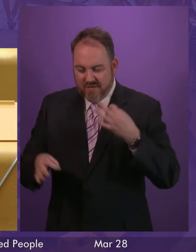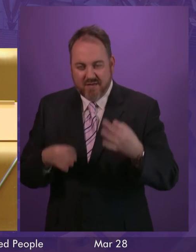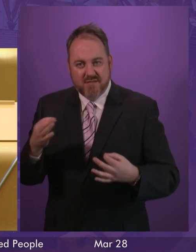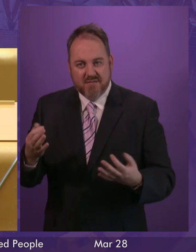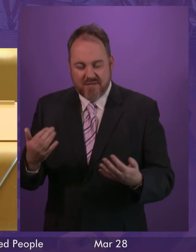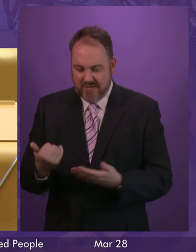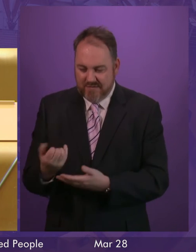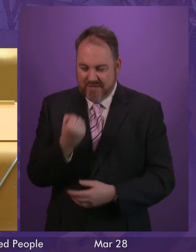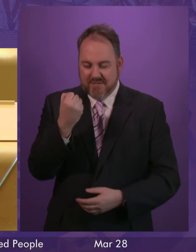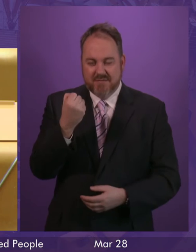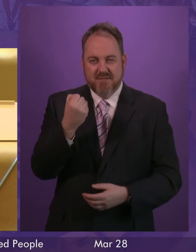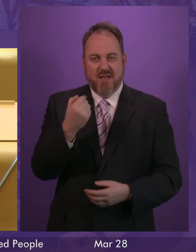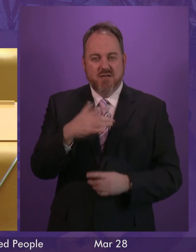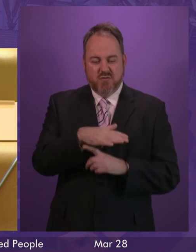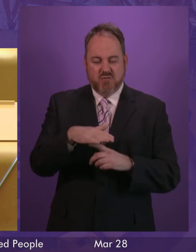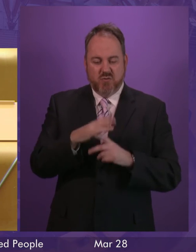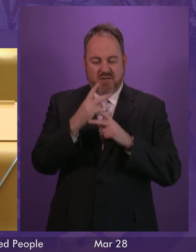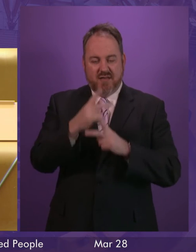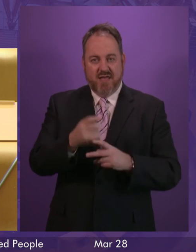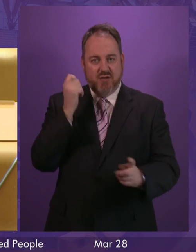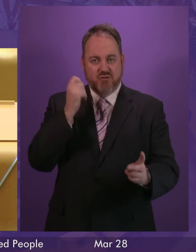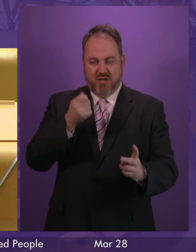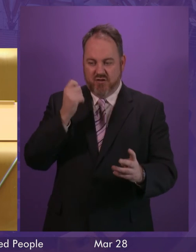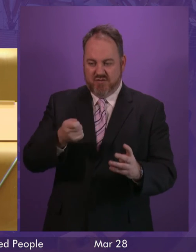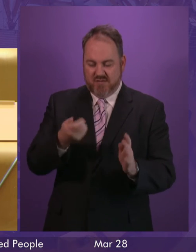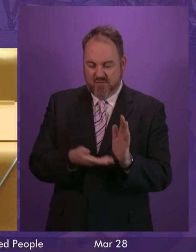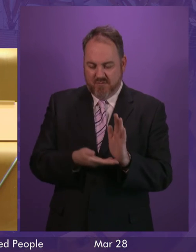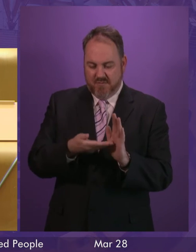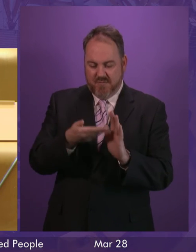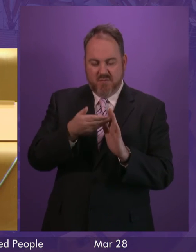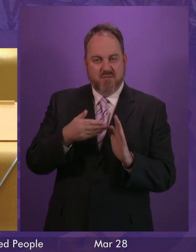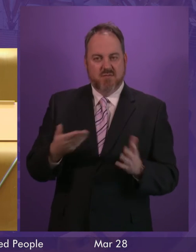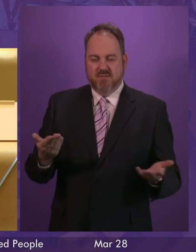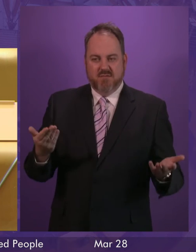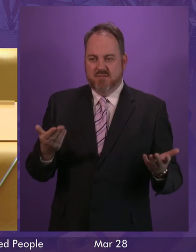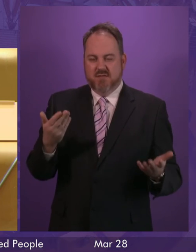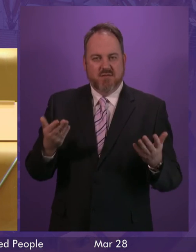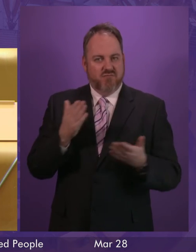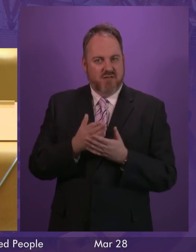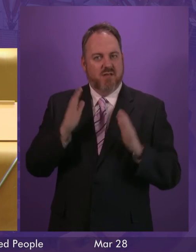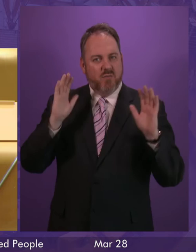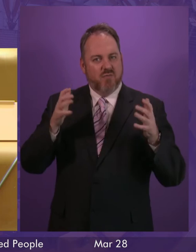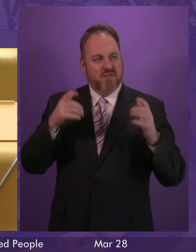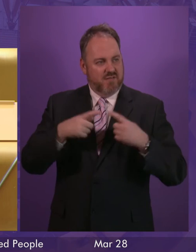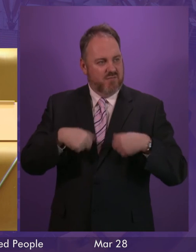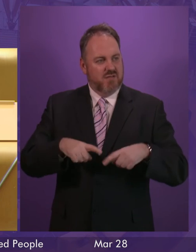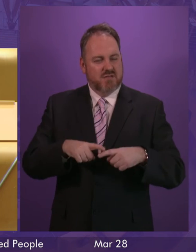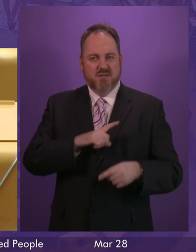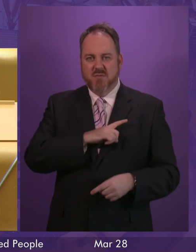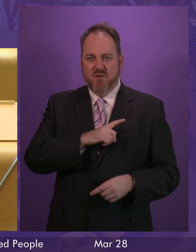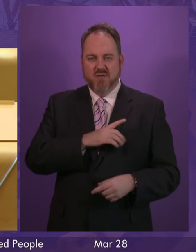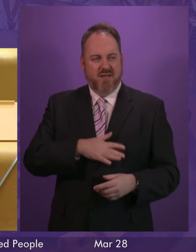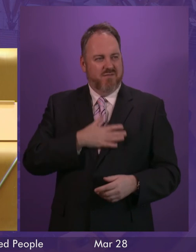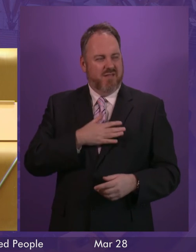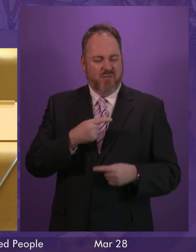and increased social care charges faced by many people with disabilities is truly worrying, because we are turning the